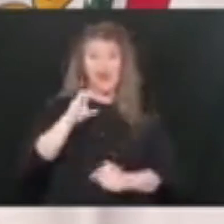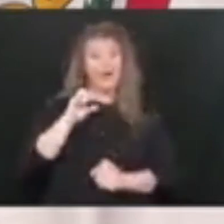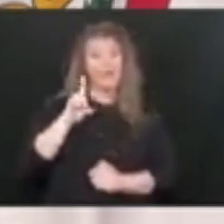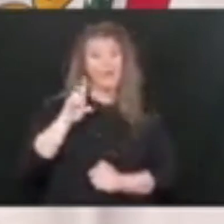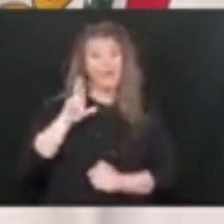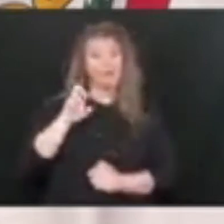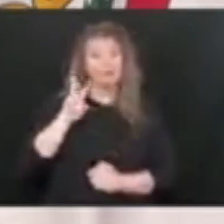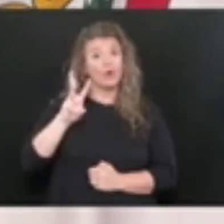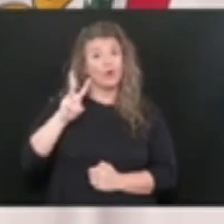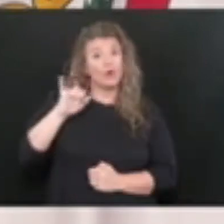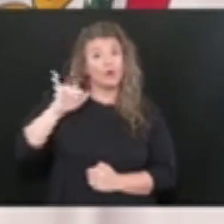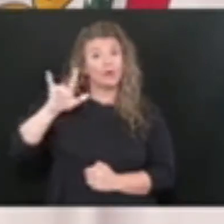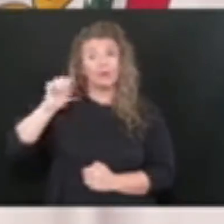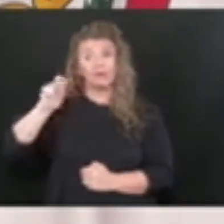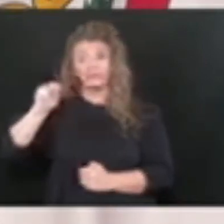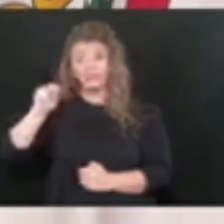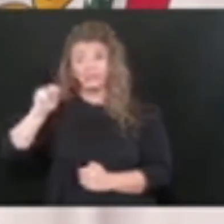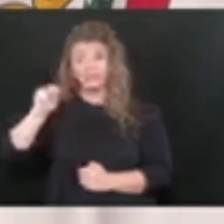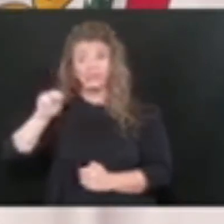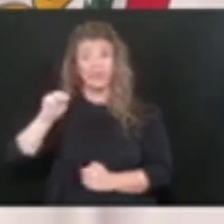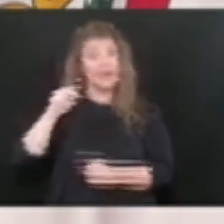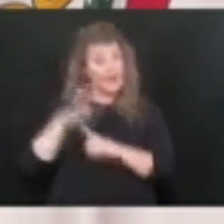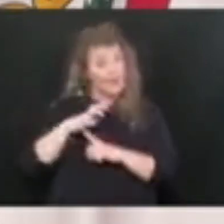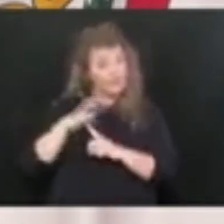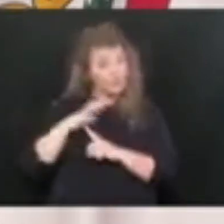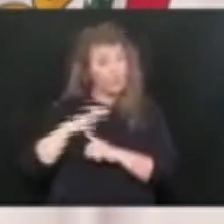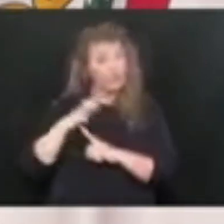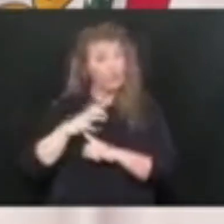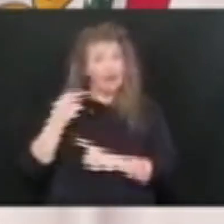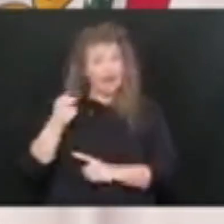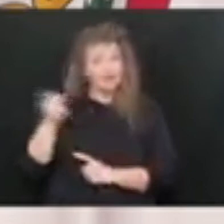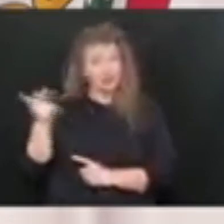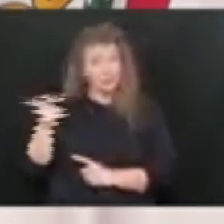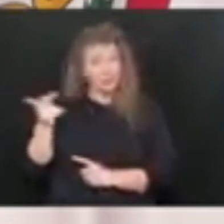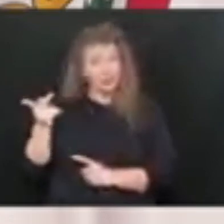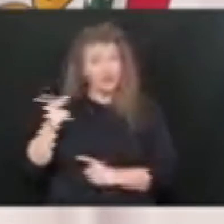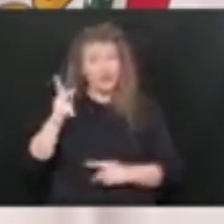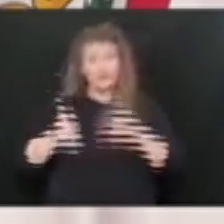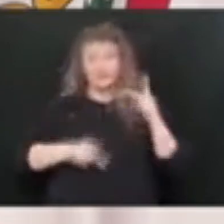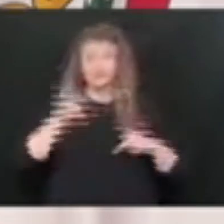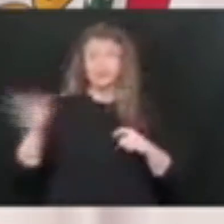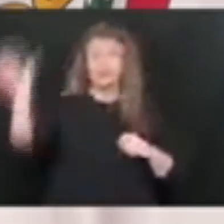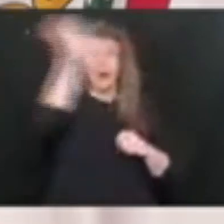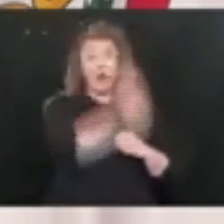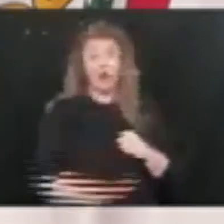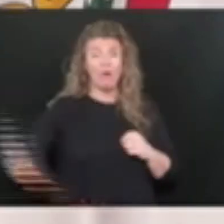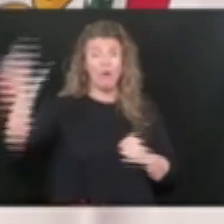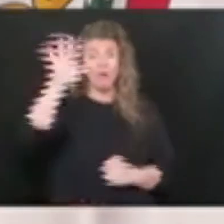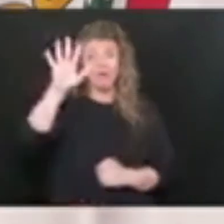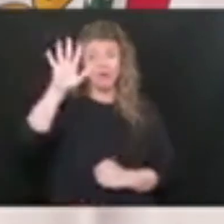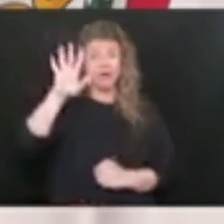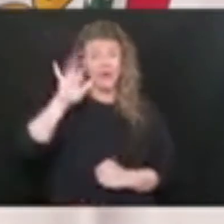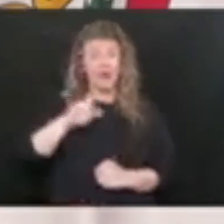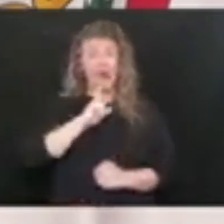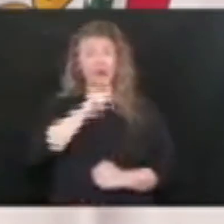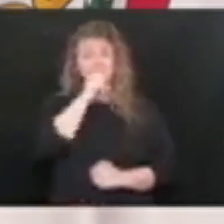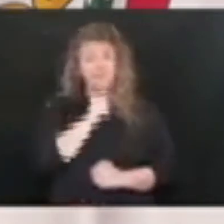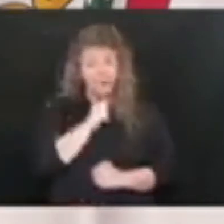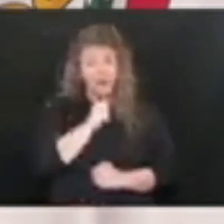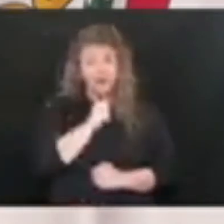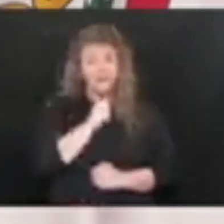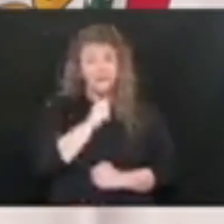Wilson and at Capitol, and all the folks across this land that are suffering